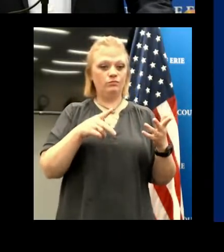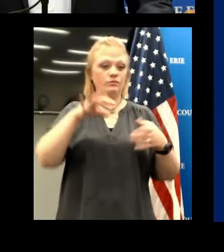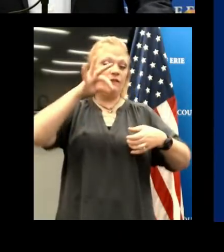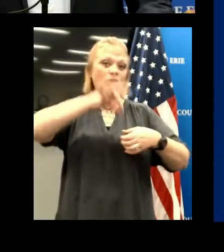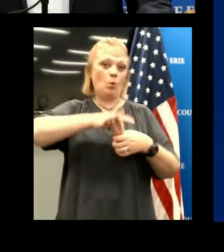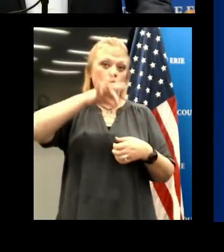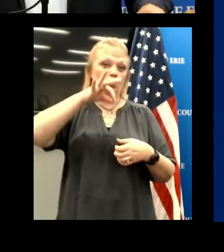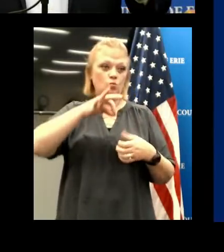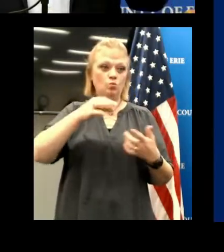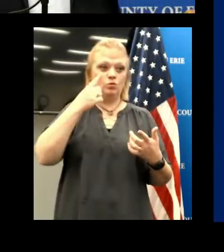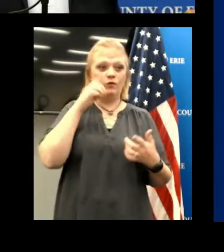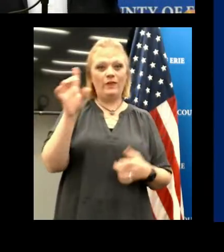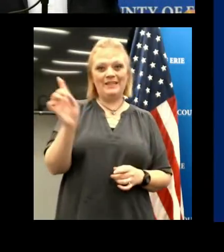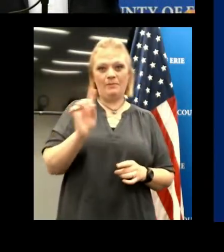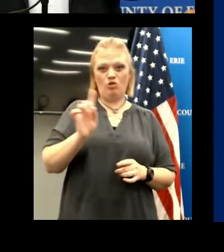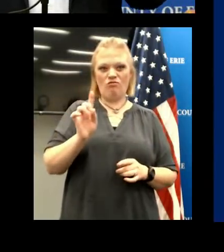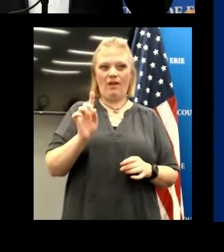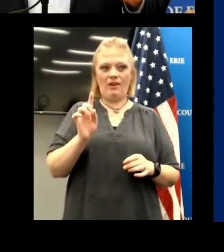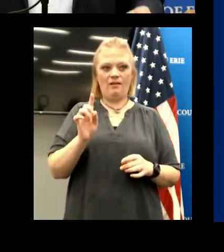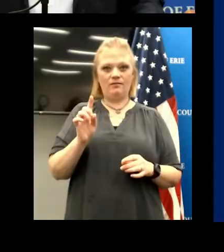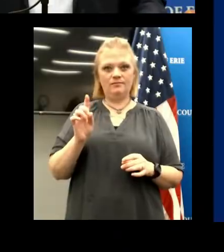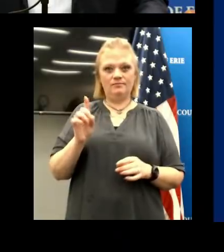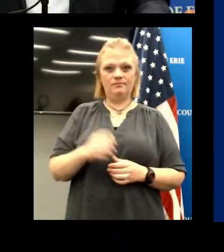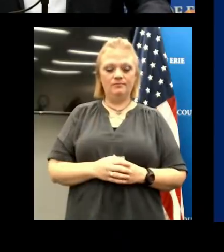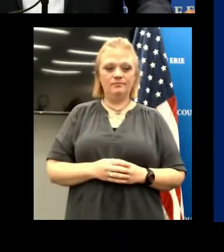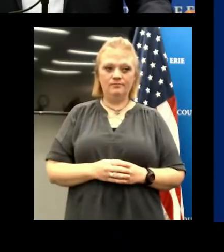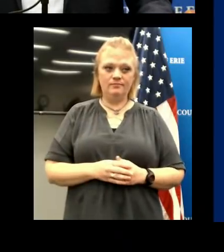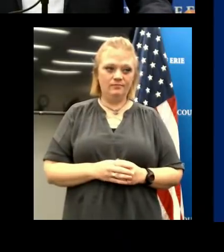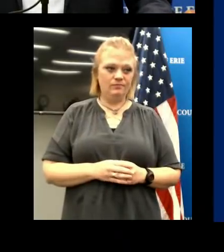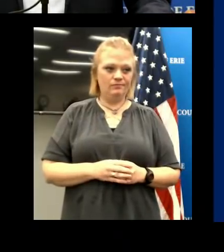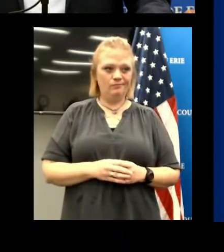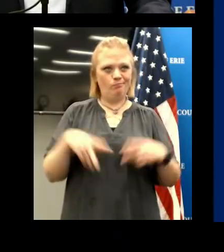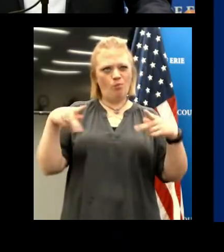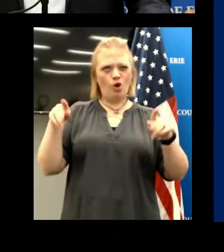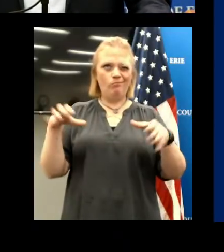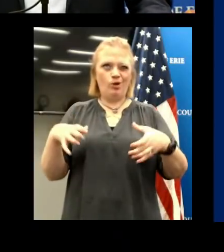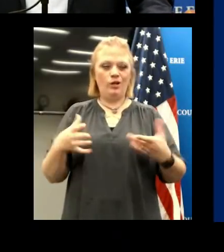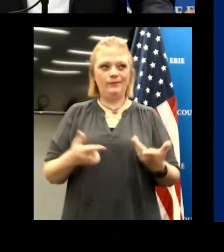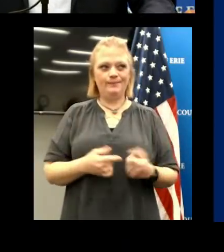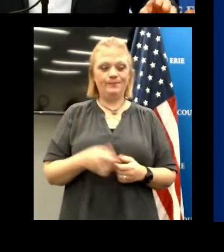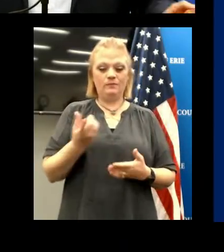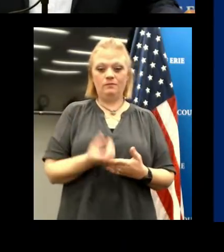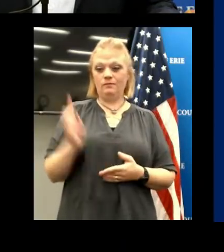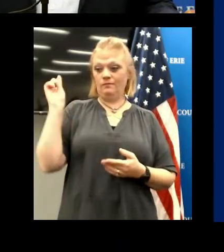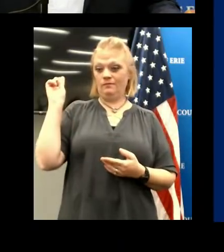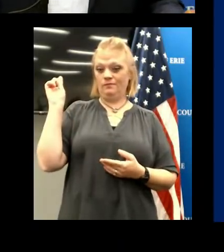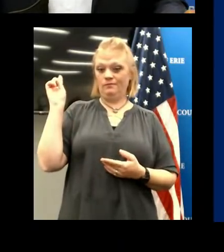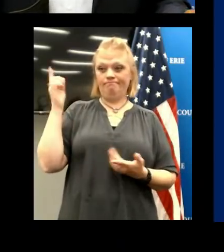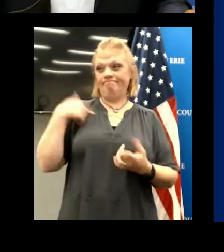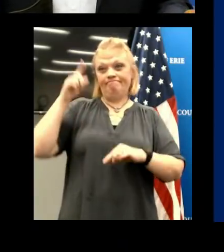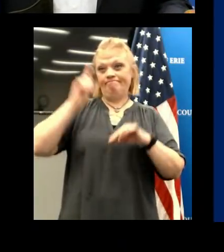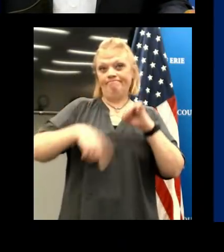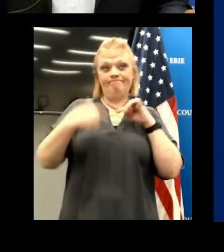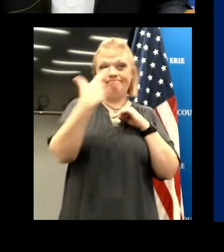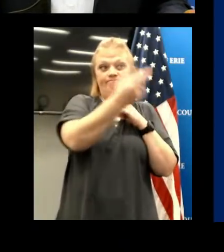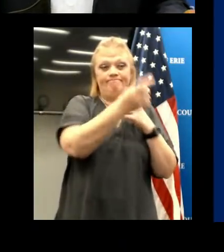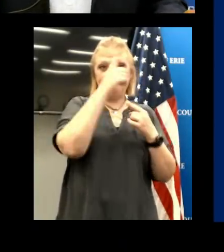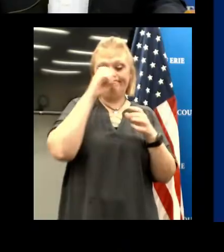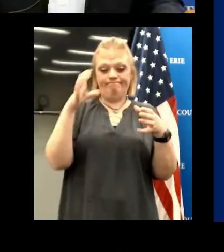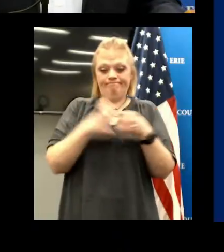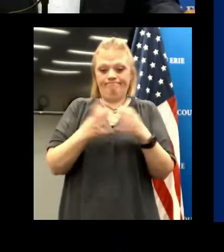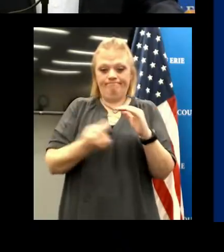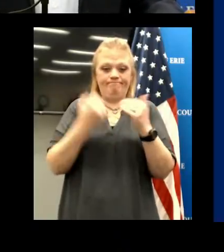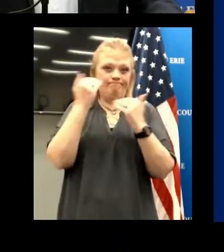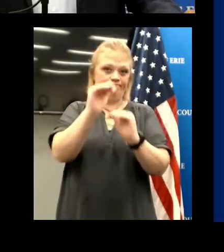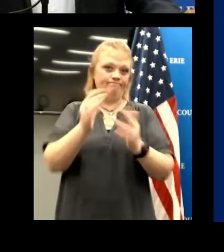vote on behalf of the Democratic Party there. I last week said I can't go because of the quarantine